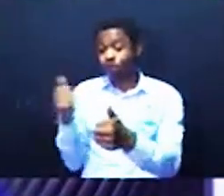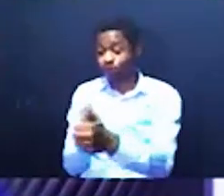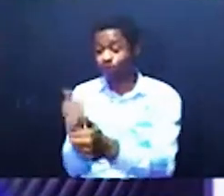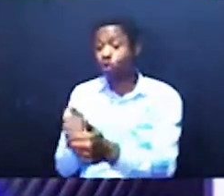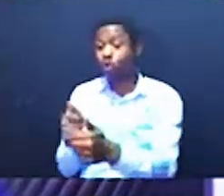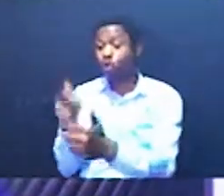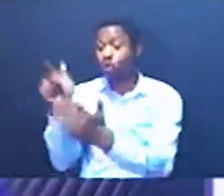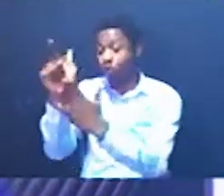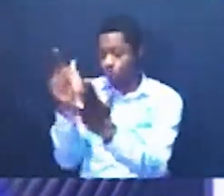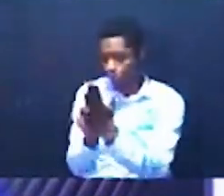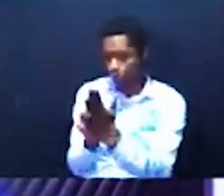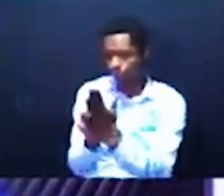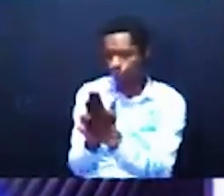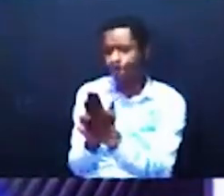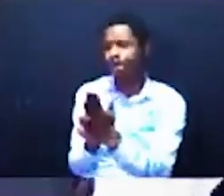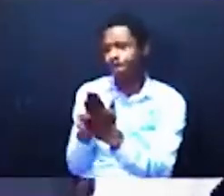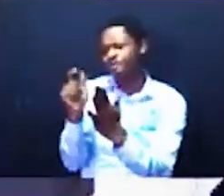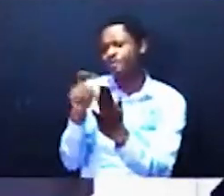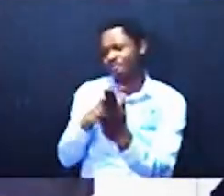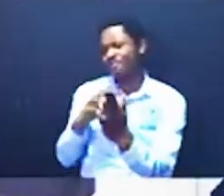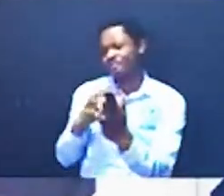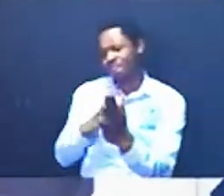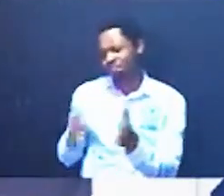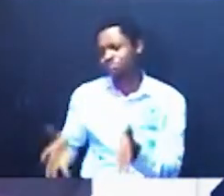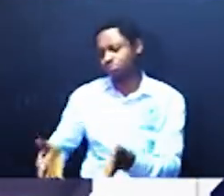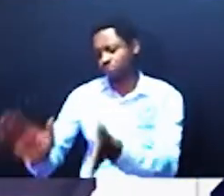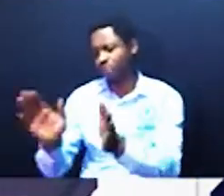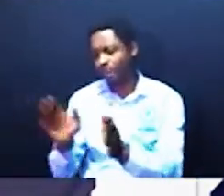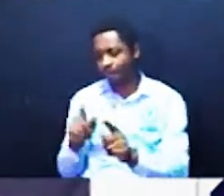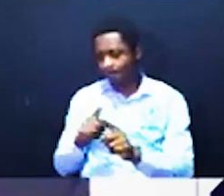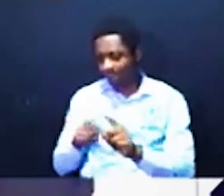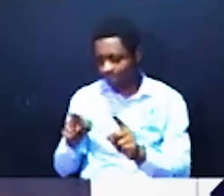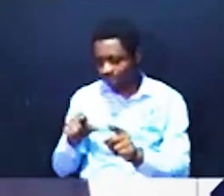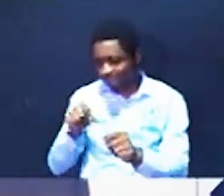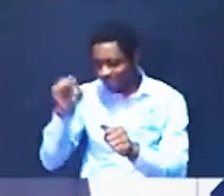that, remember that God's solid foundation still stands